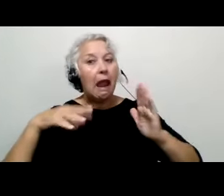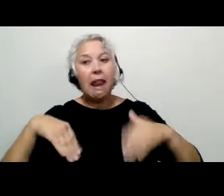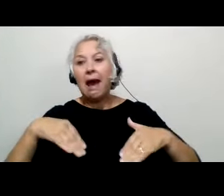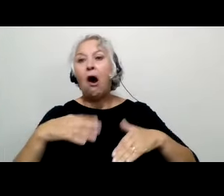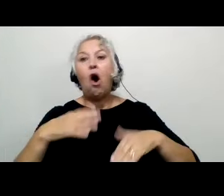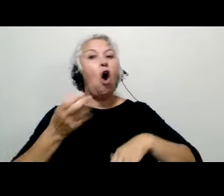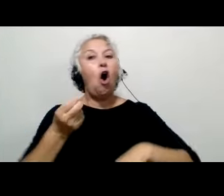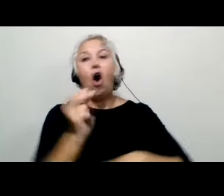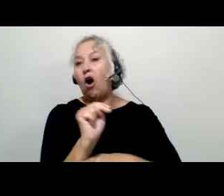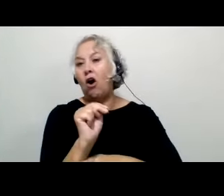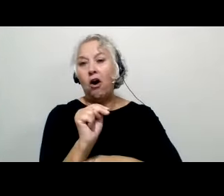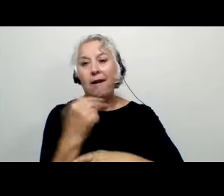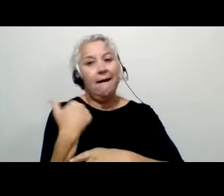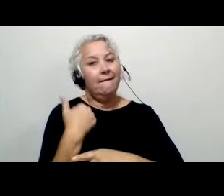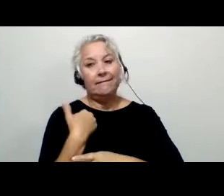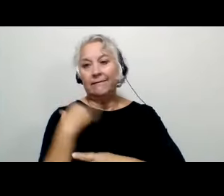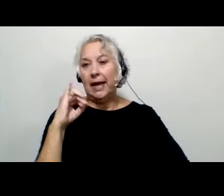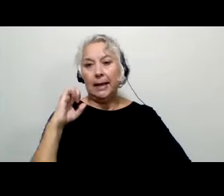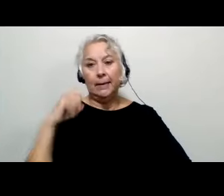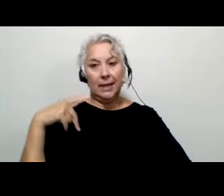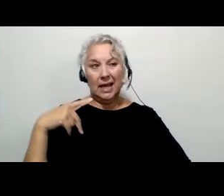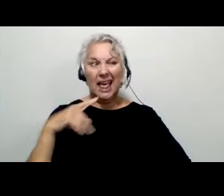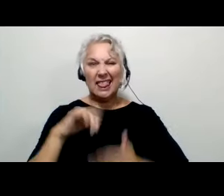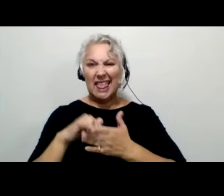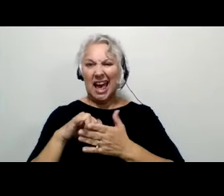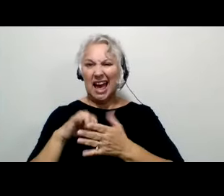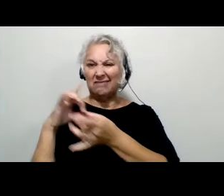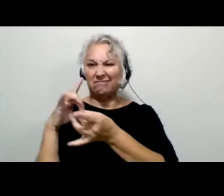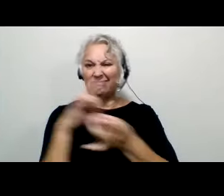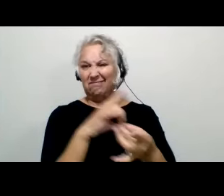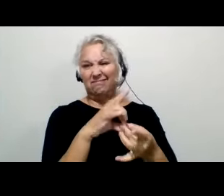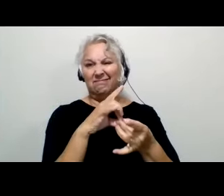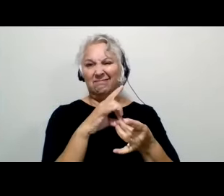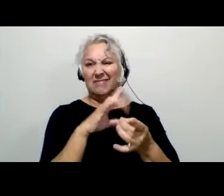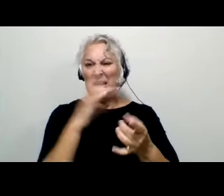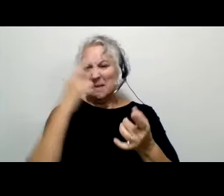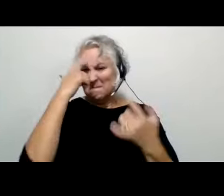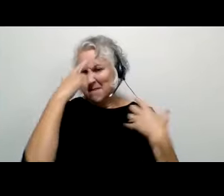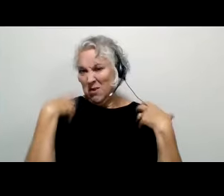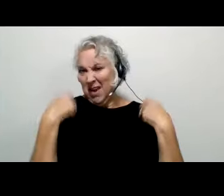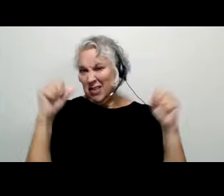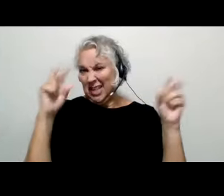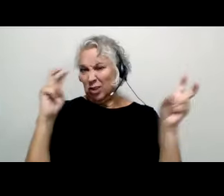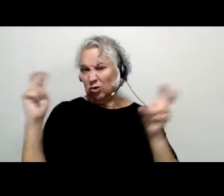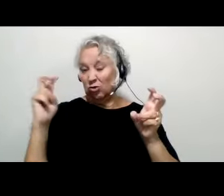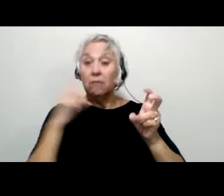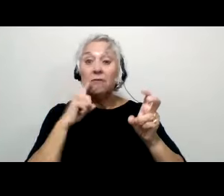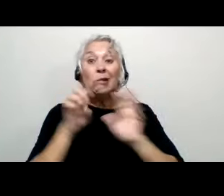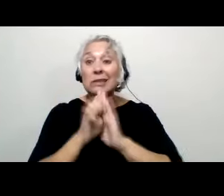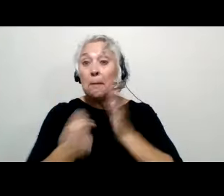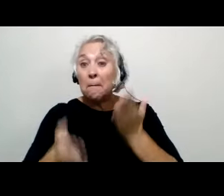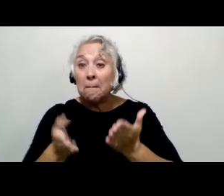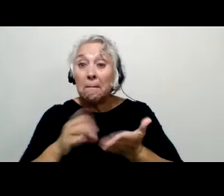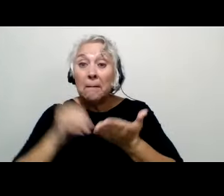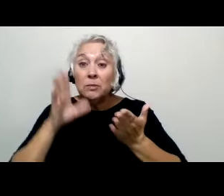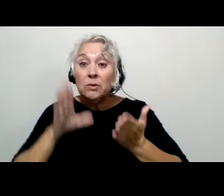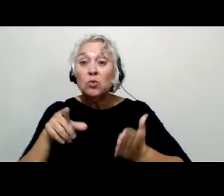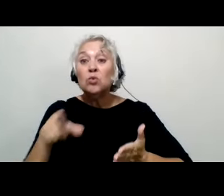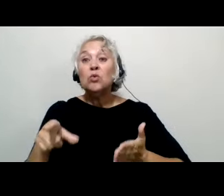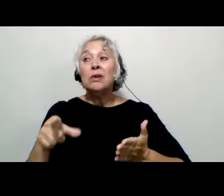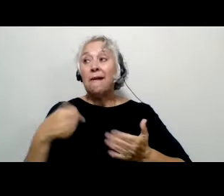IEP. And a lot of times that can kind of coincide with our mental health issues. So for example, you might have a